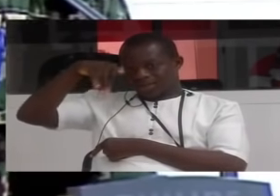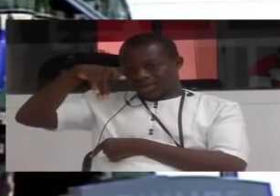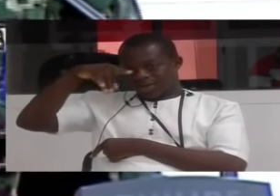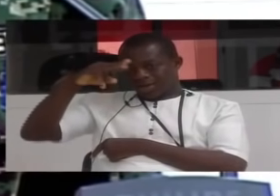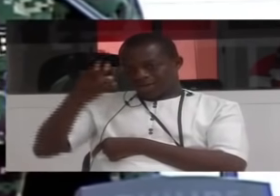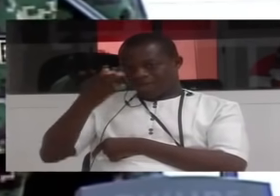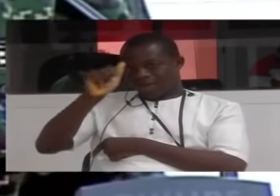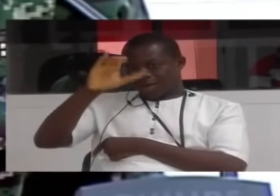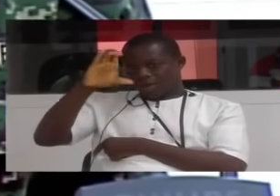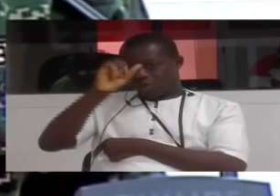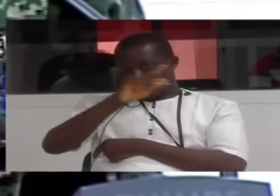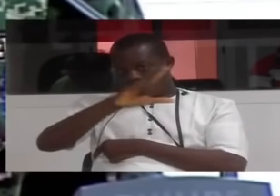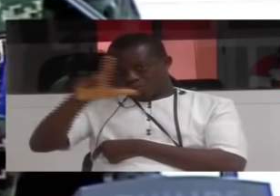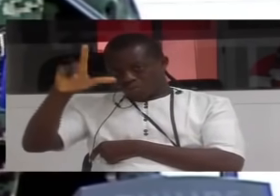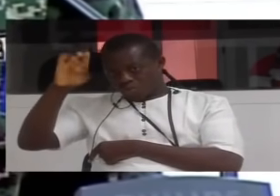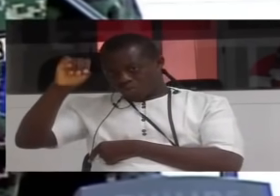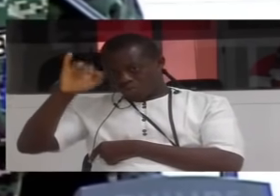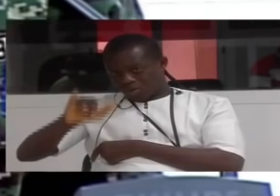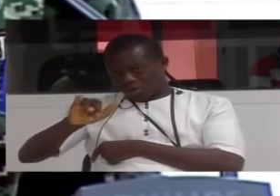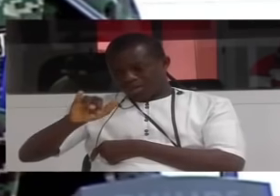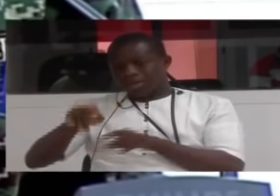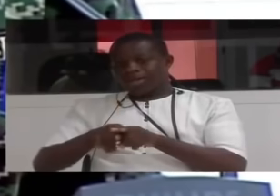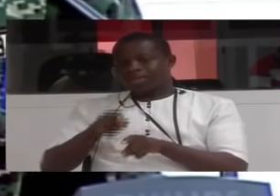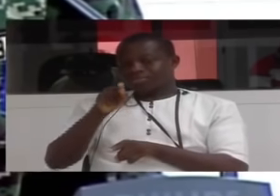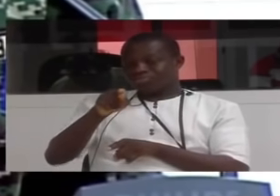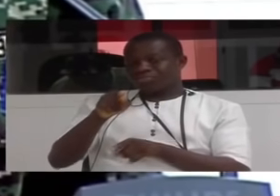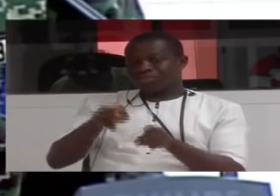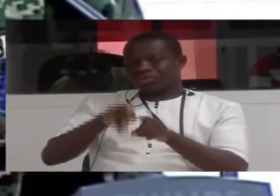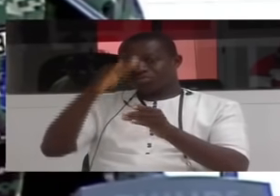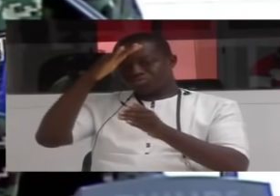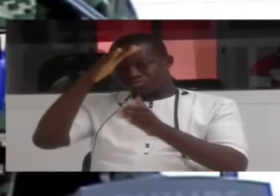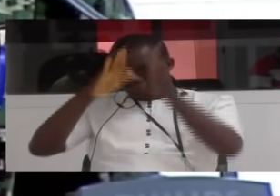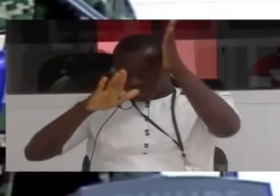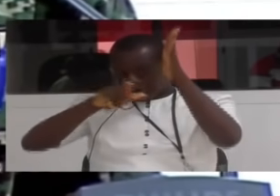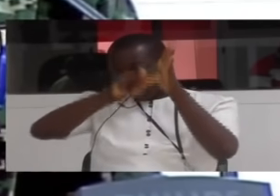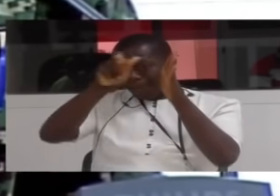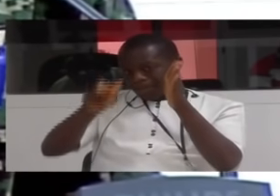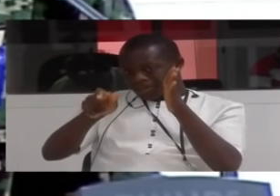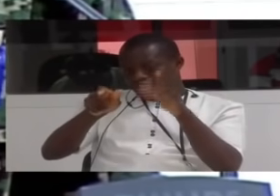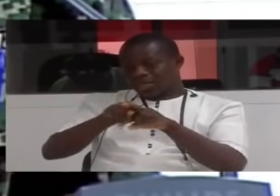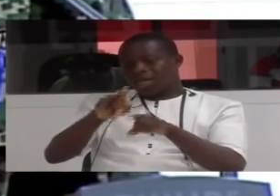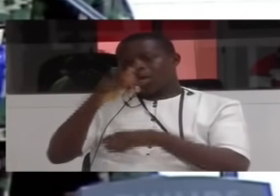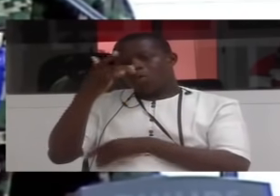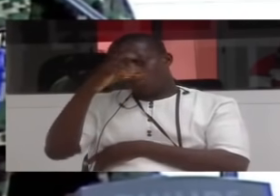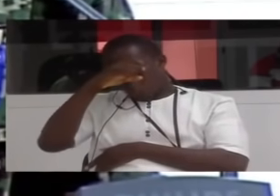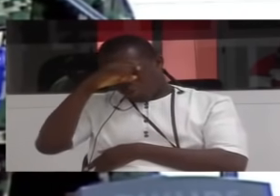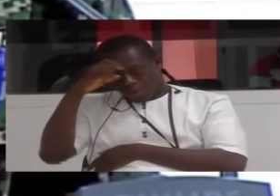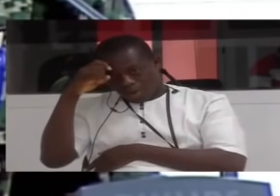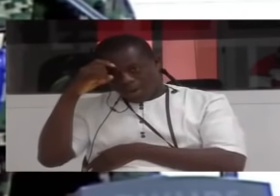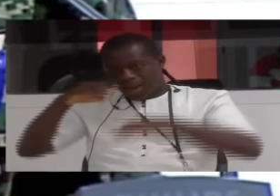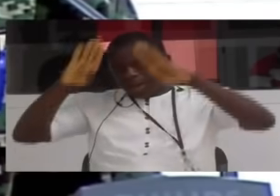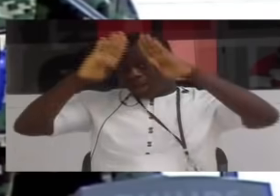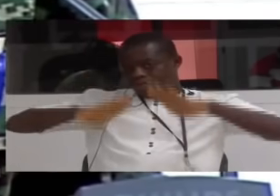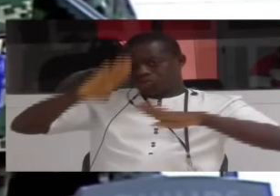Koli. Mustafa Koli soldier and mung don legay state house. Mustafa Koli was a soldier who was working at the